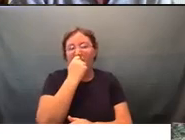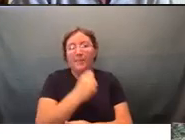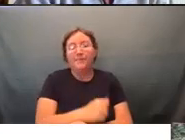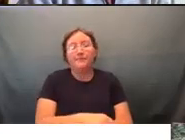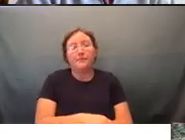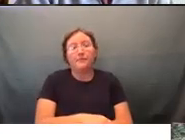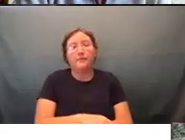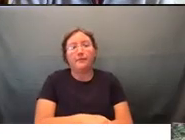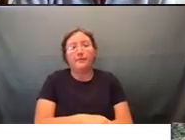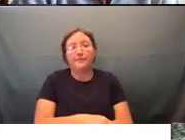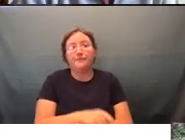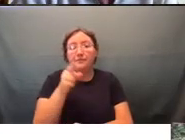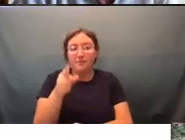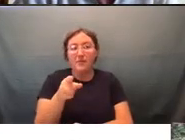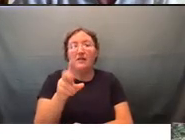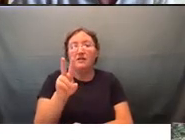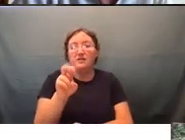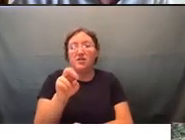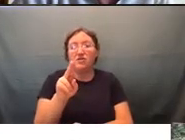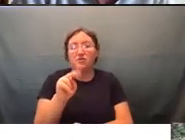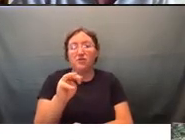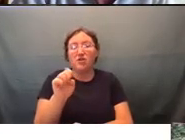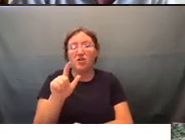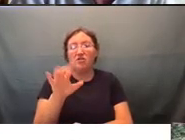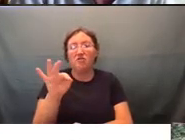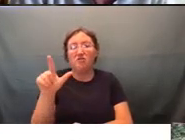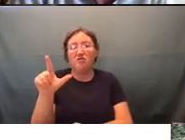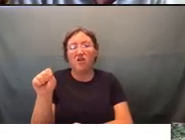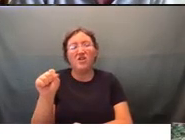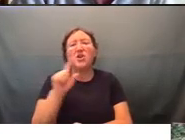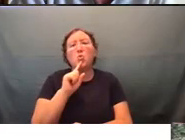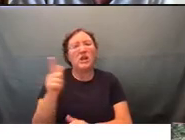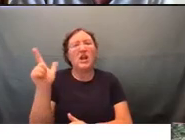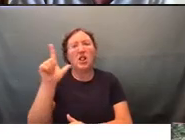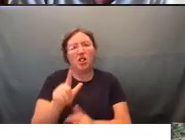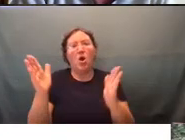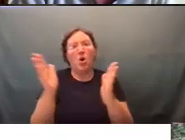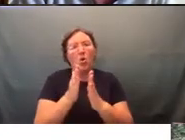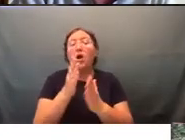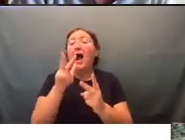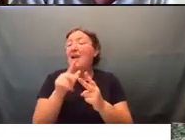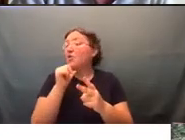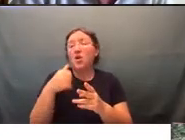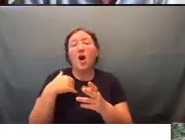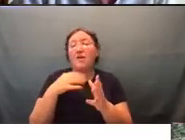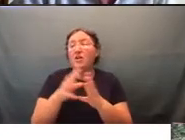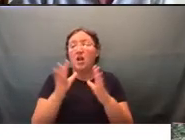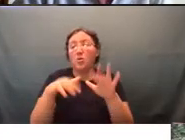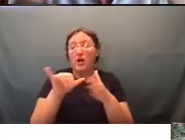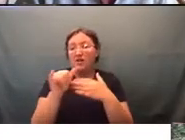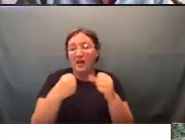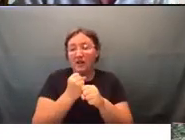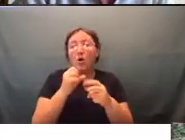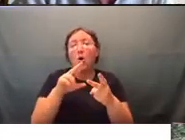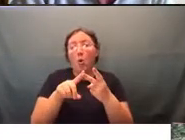from the Vernal Falls, probably in the fall or at a low rain, low precipitation year. We'll look at